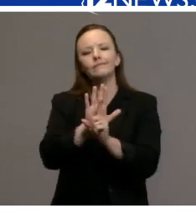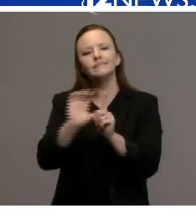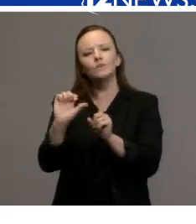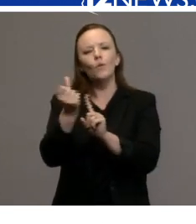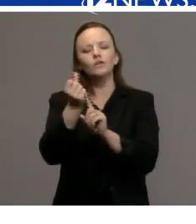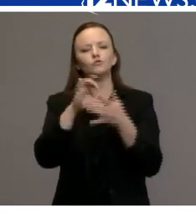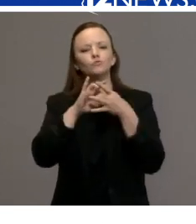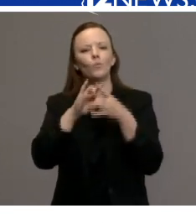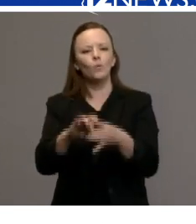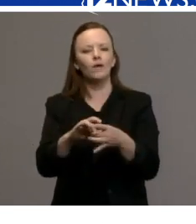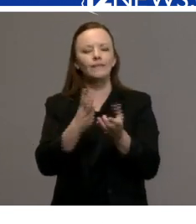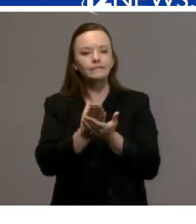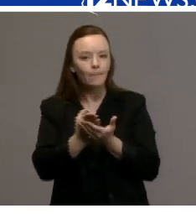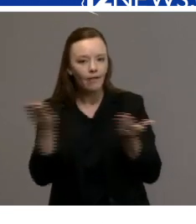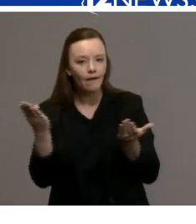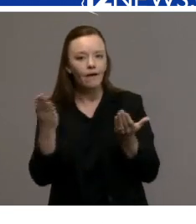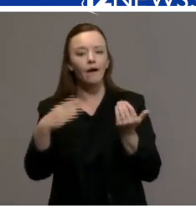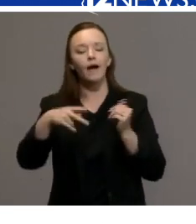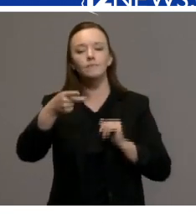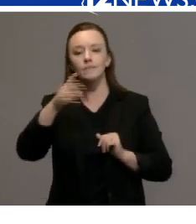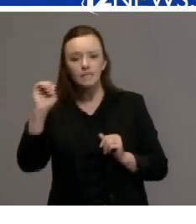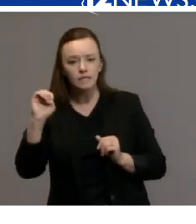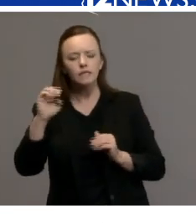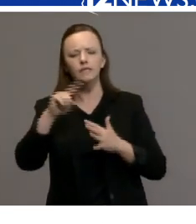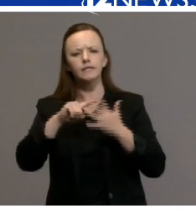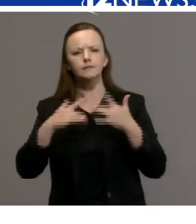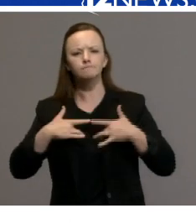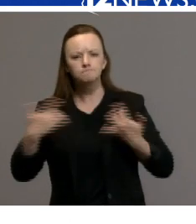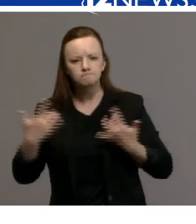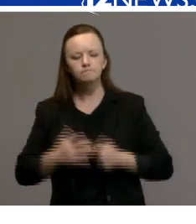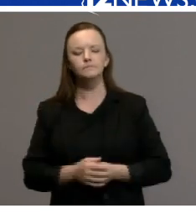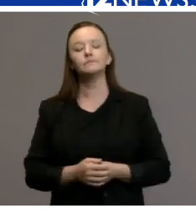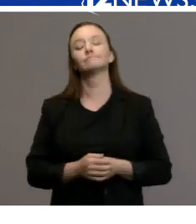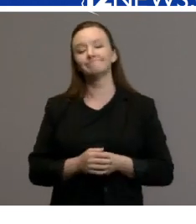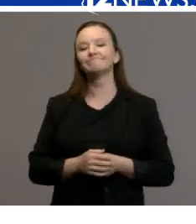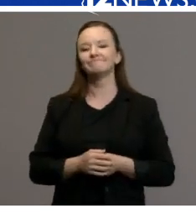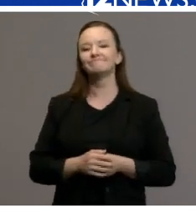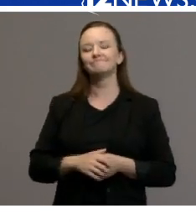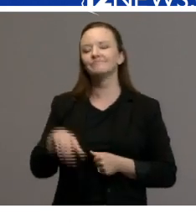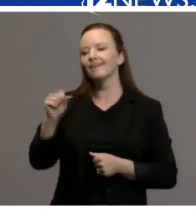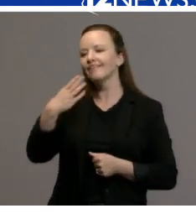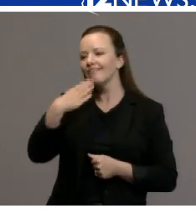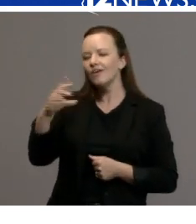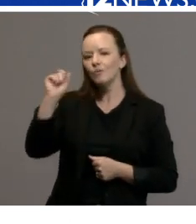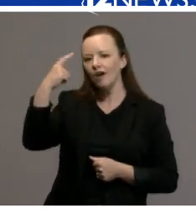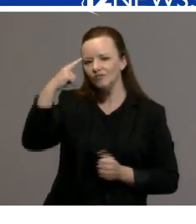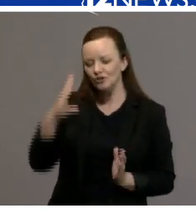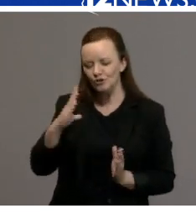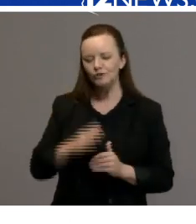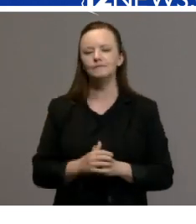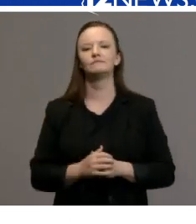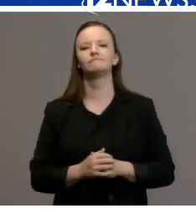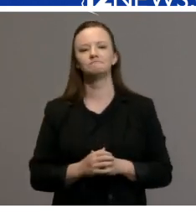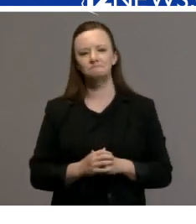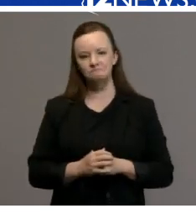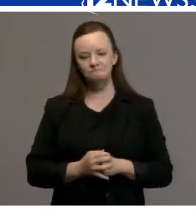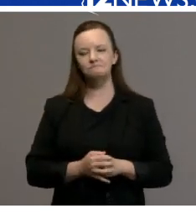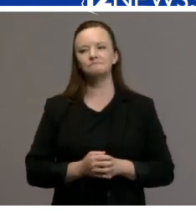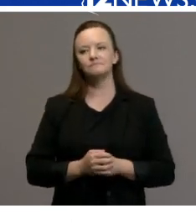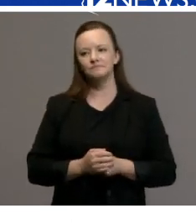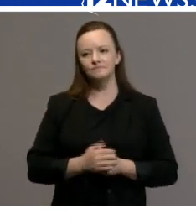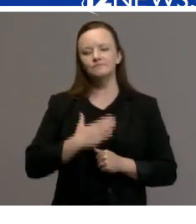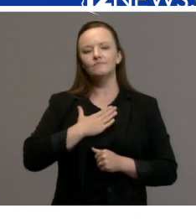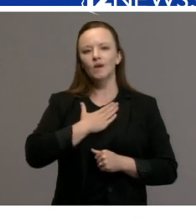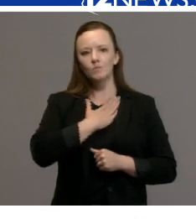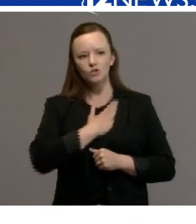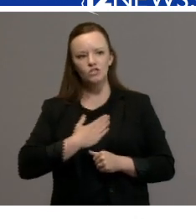supplies and PPE. Yes, sir. Thanks, Governor. Appreciate the continued support.